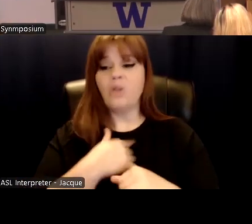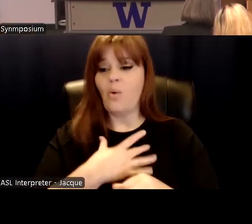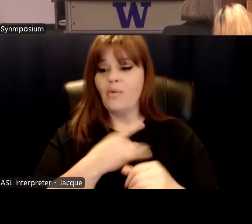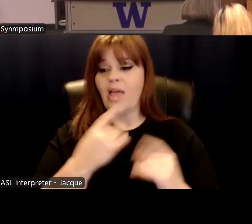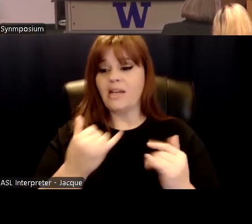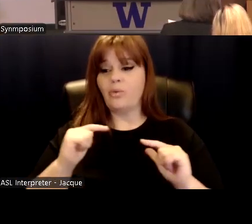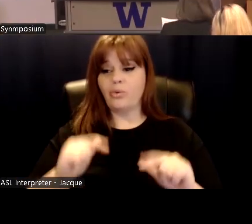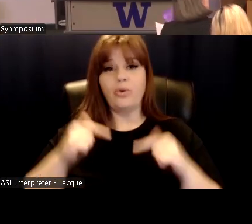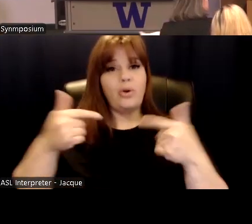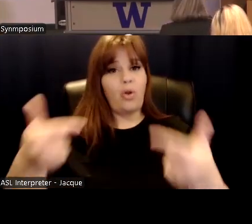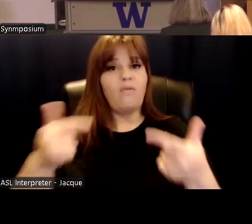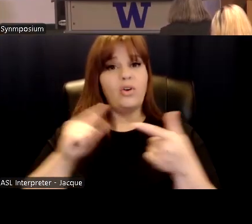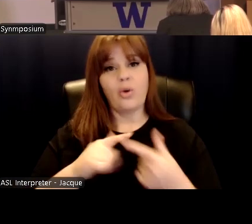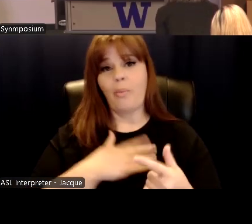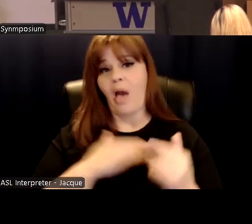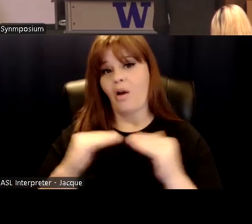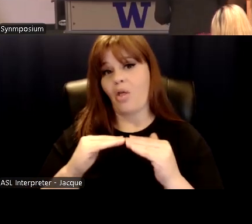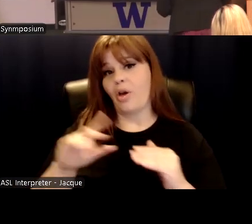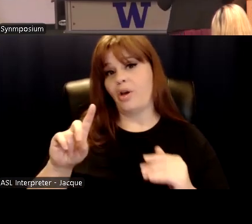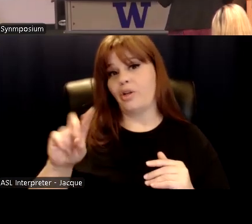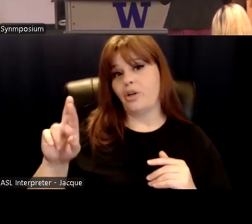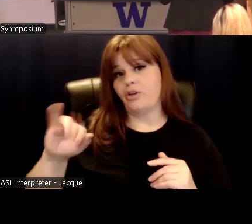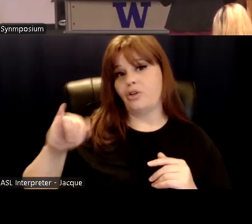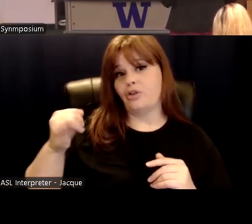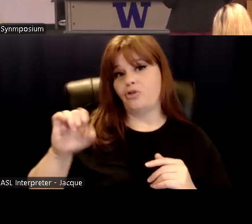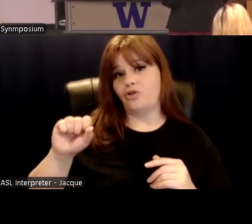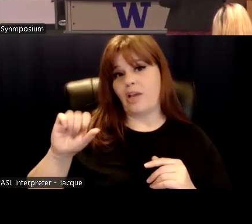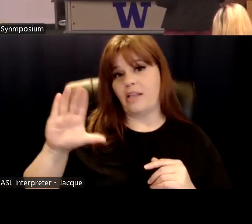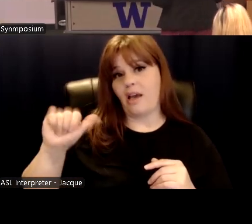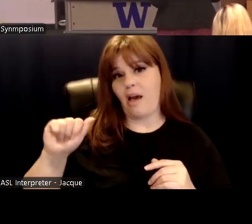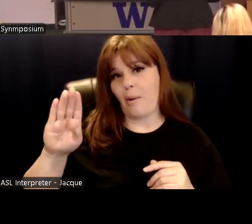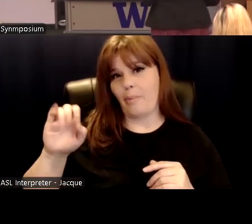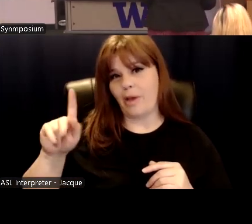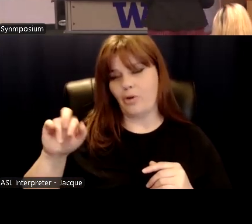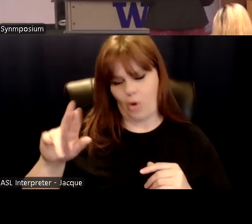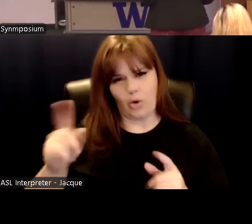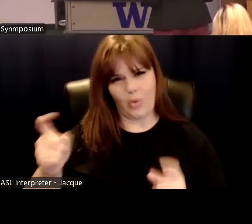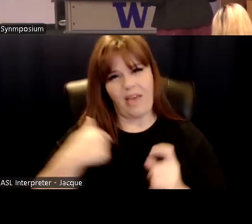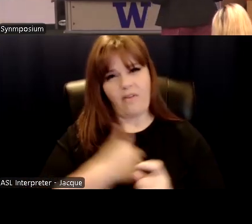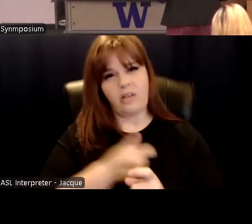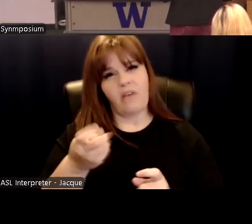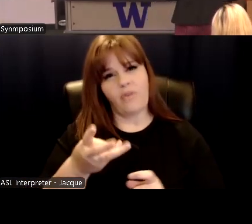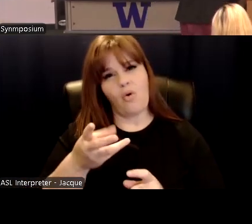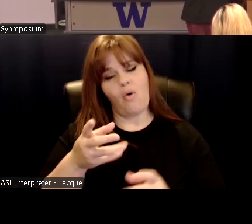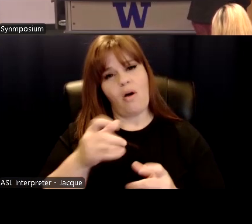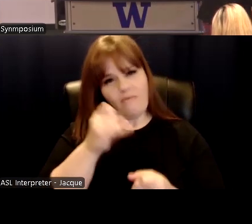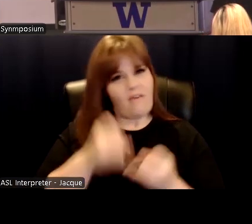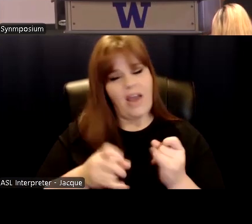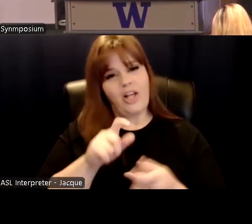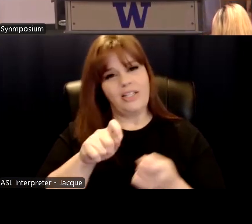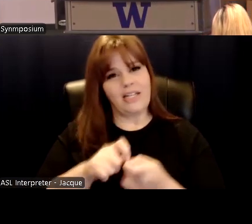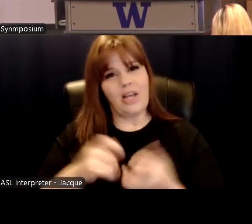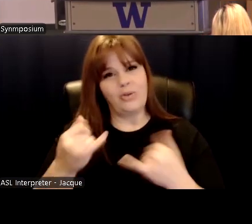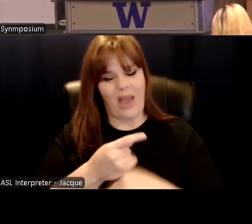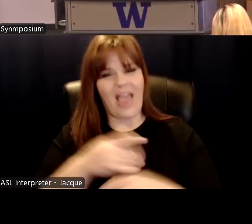it over to my colleague, Dr. Jessica Bender, who will give us a few final details about today and introduce our